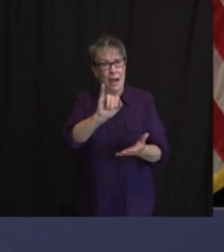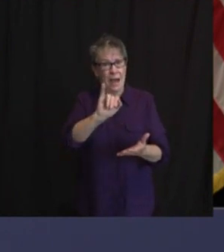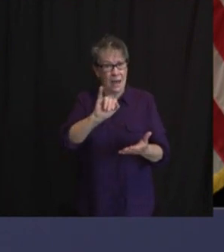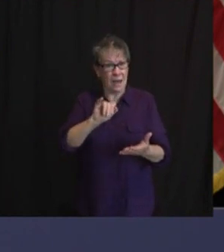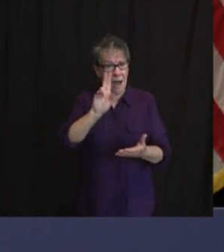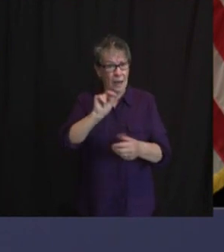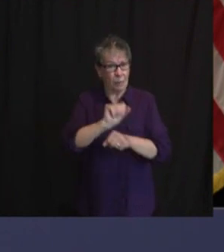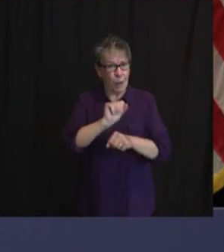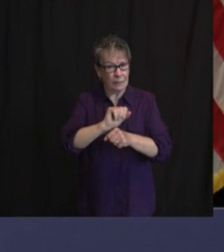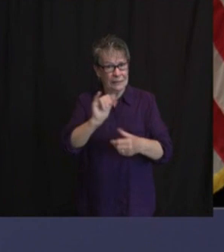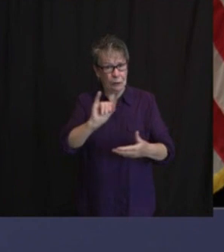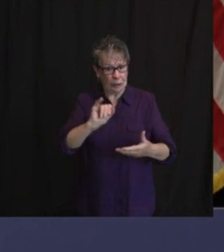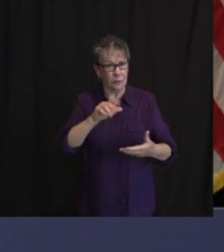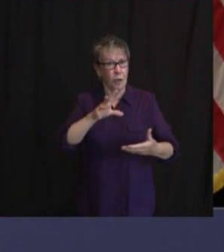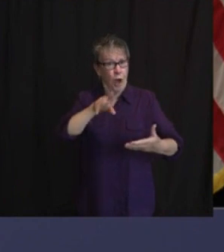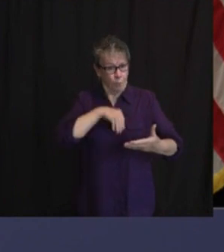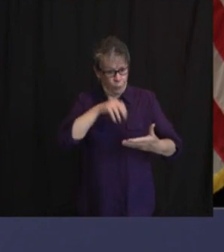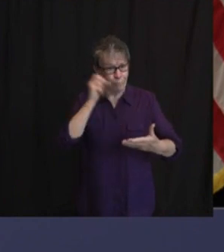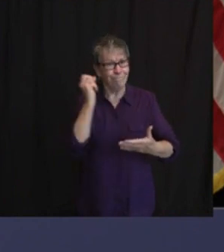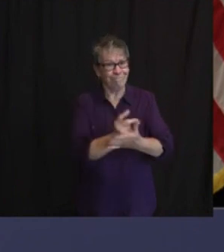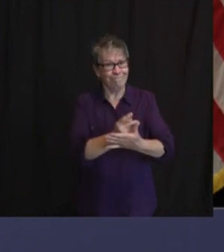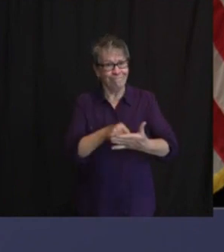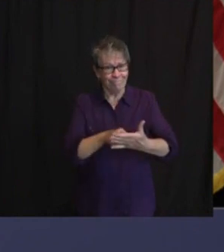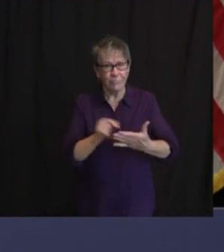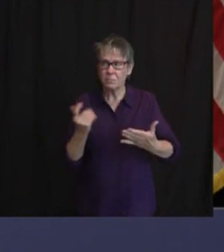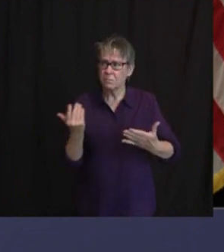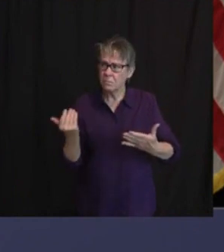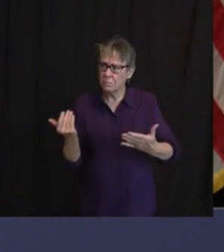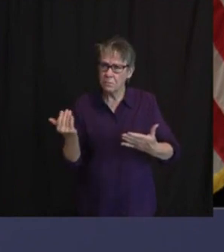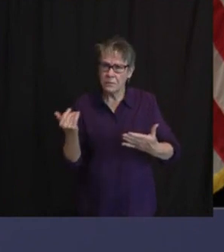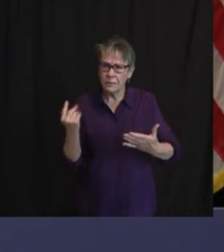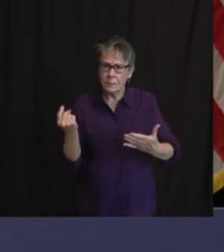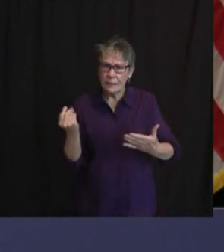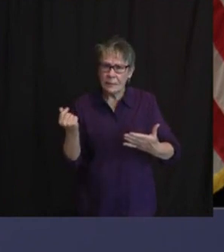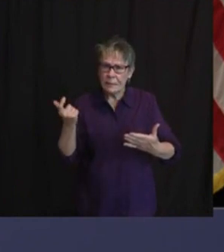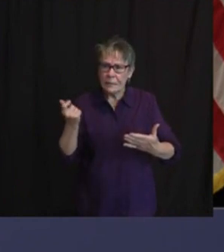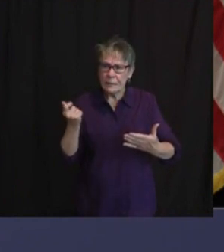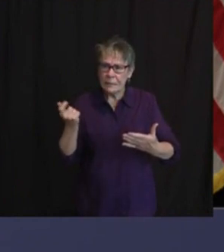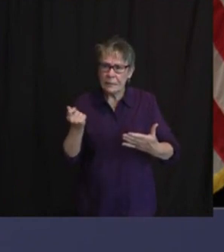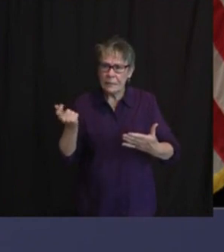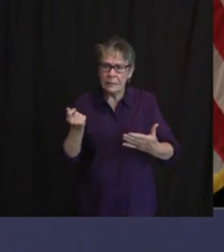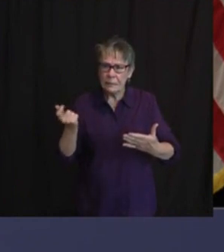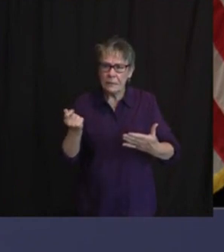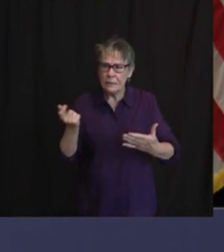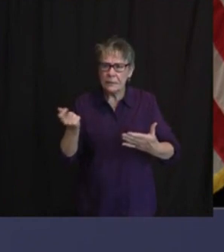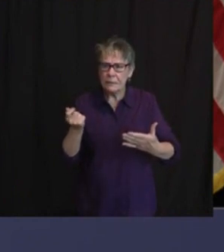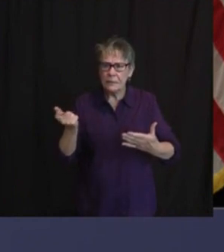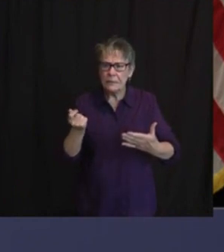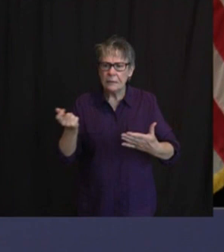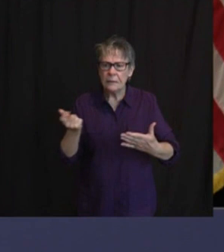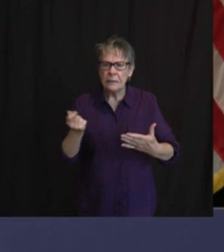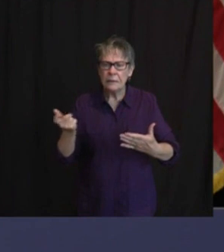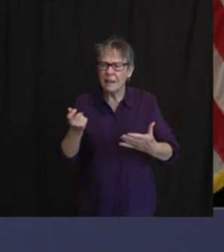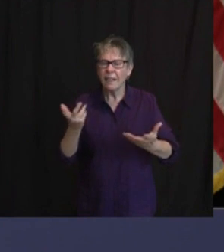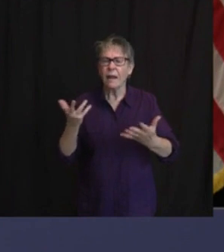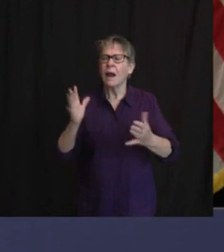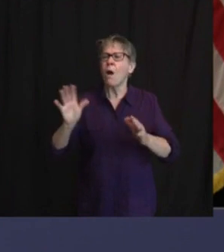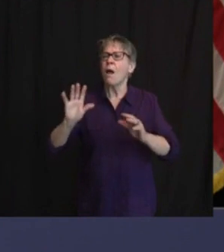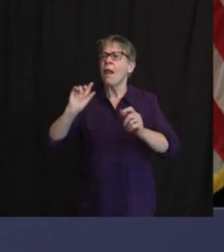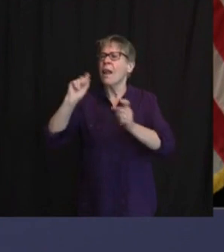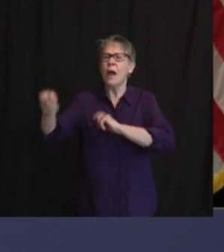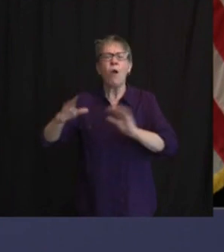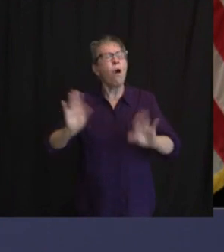aren't approved or that their balance is zero and it says it's not payable, and they're not able to get anybody on the phone to clarify in those